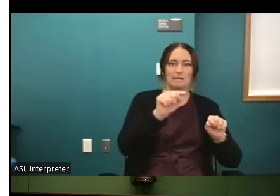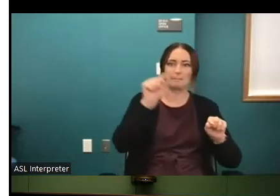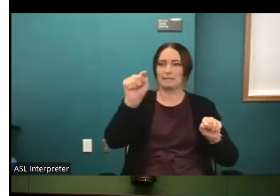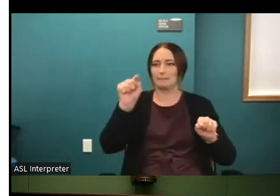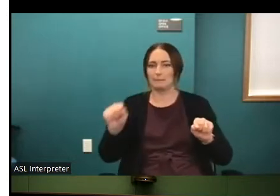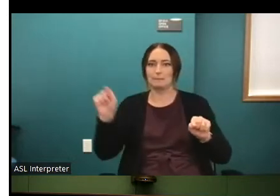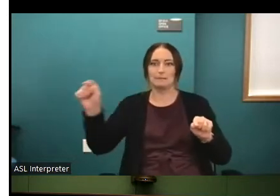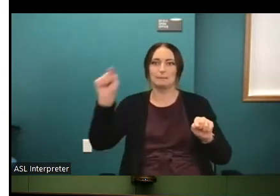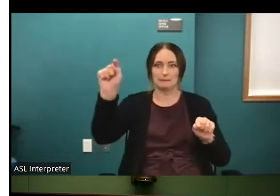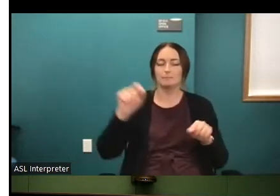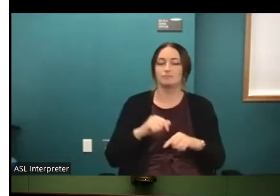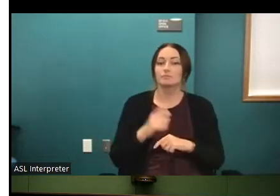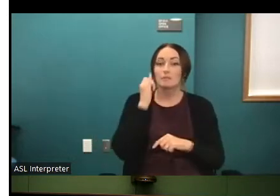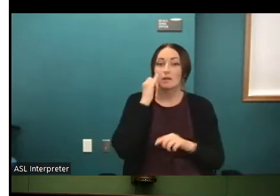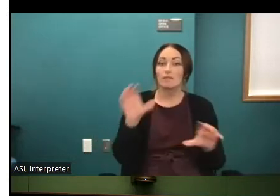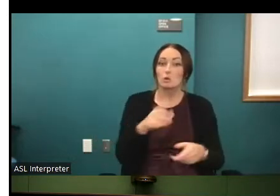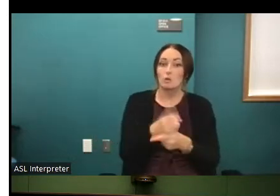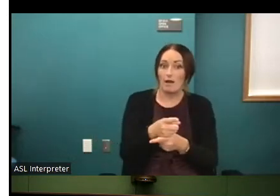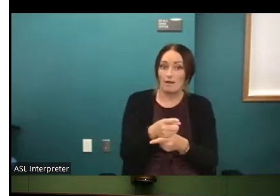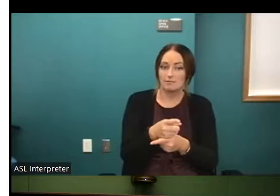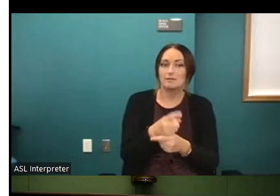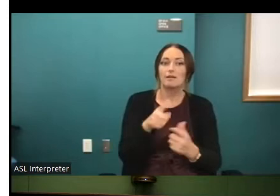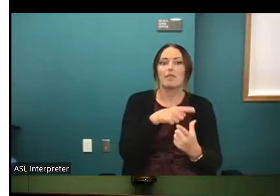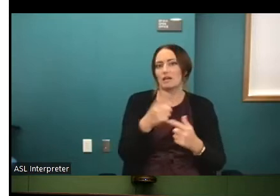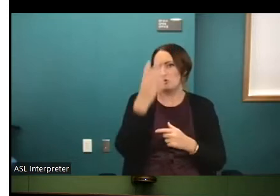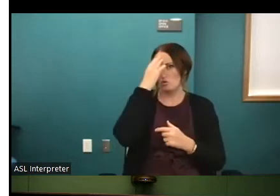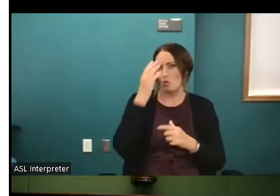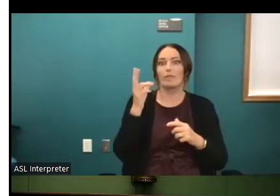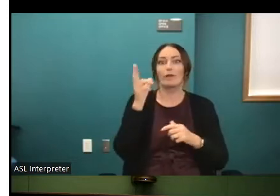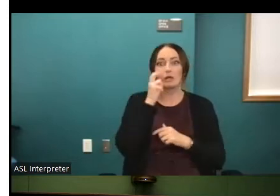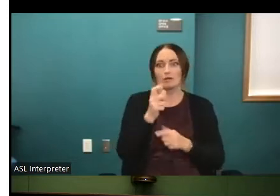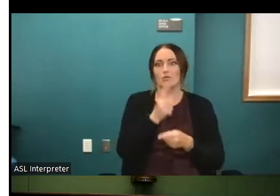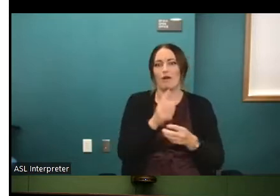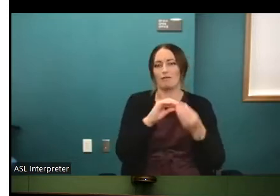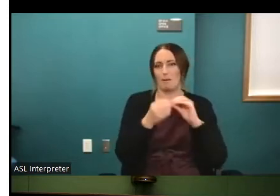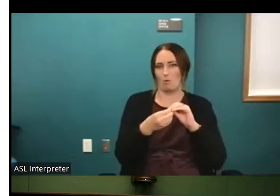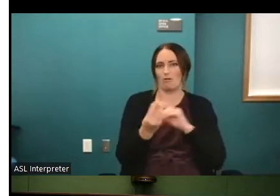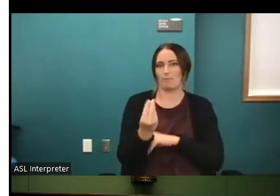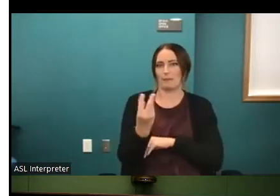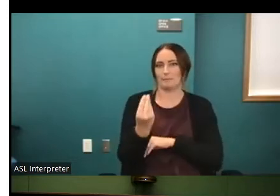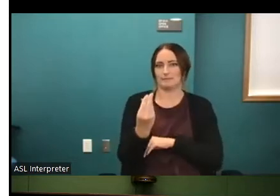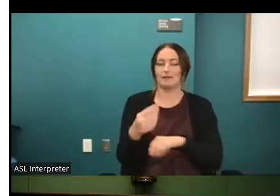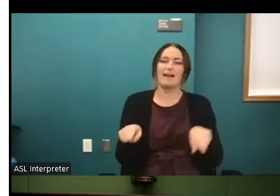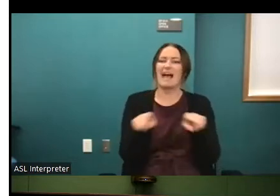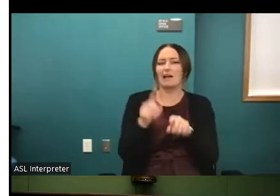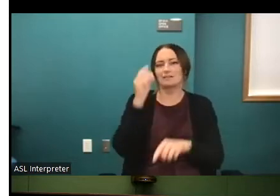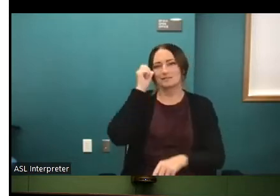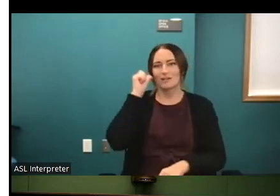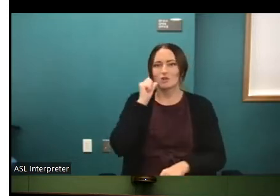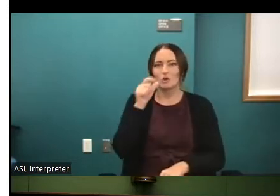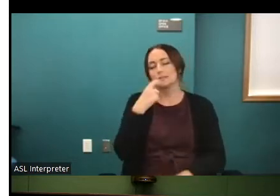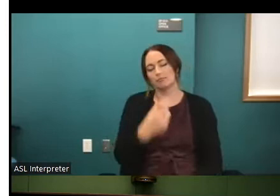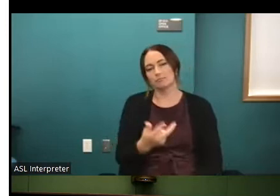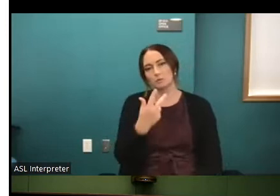right? And if they do it right, then you know that they're hearing the correct number of beeps. As an adult, you just say 3, 4,